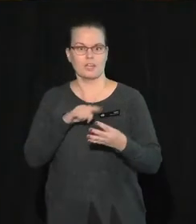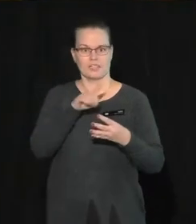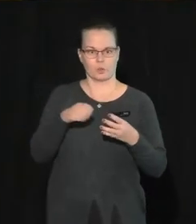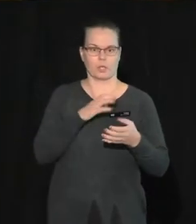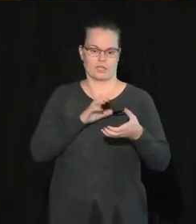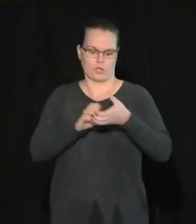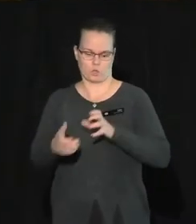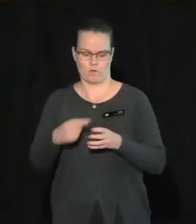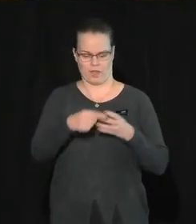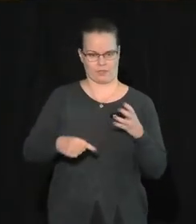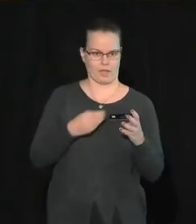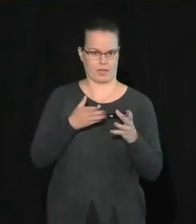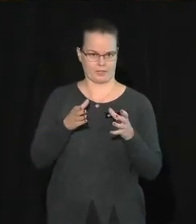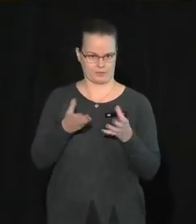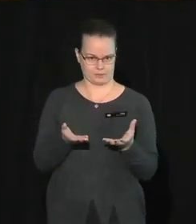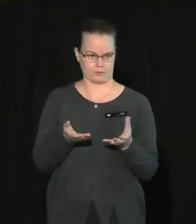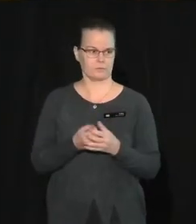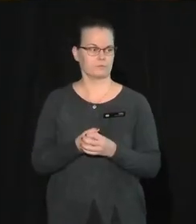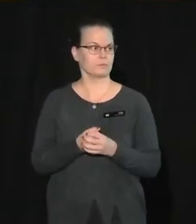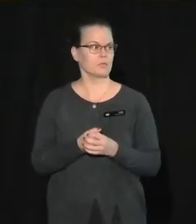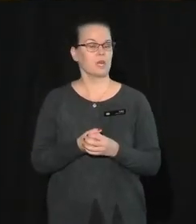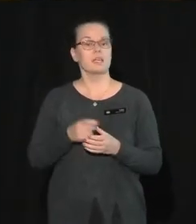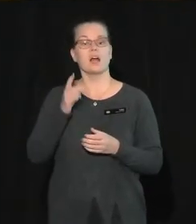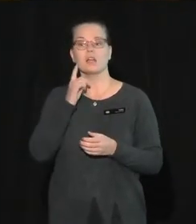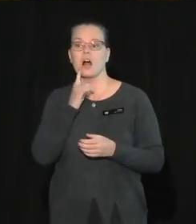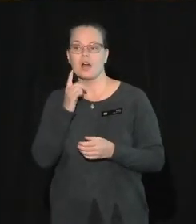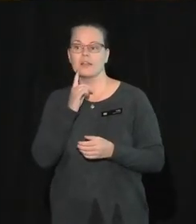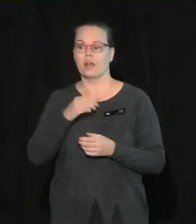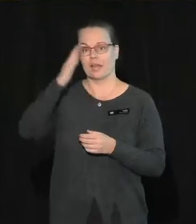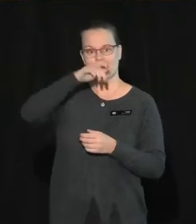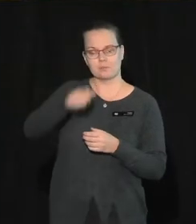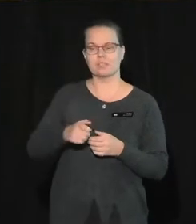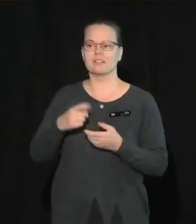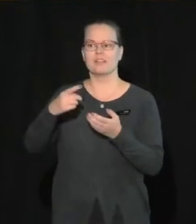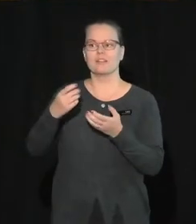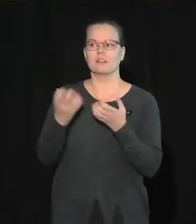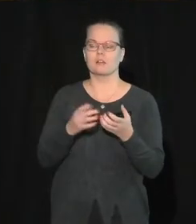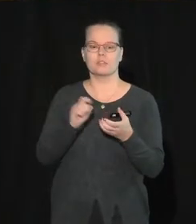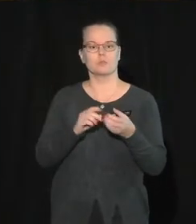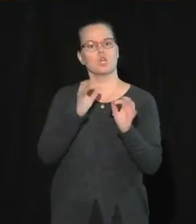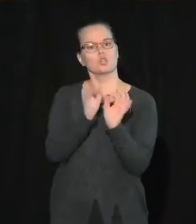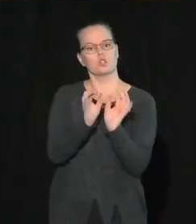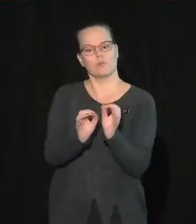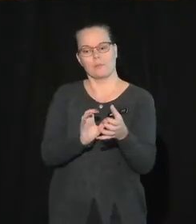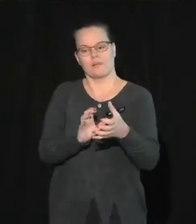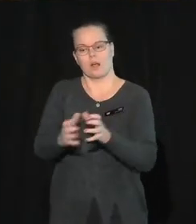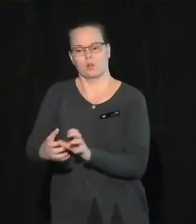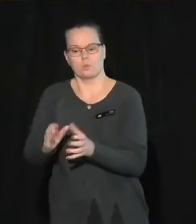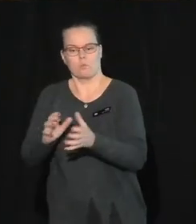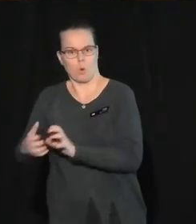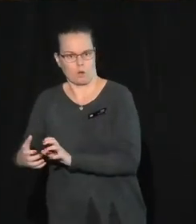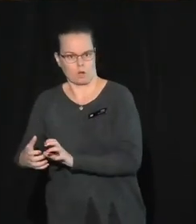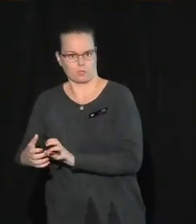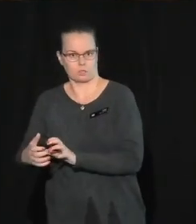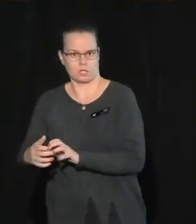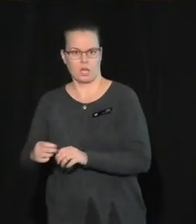persons that would need reasonable accommodation, they would need assistive technologies, and that is very